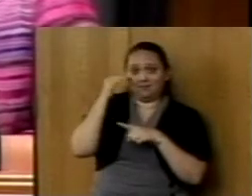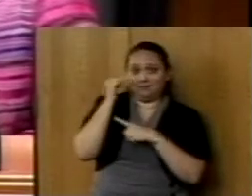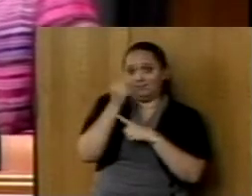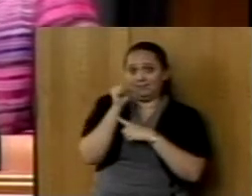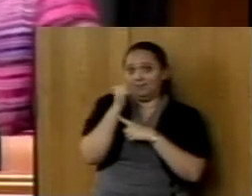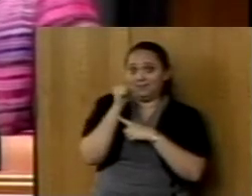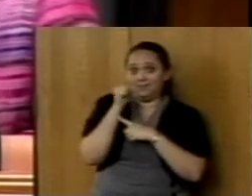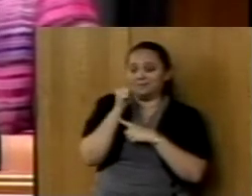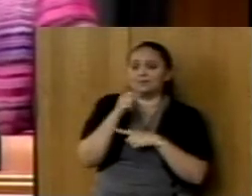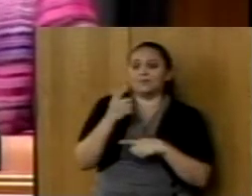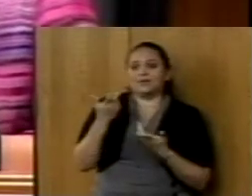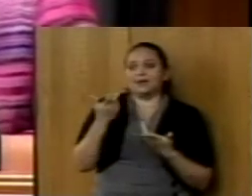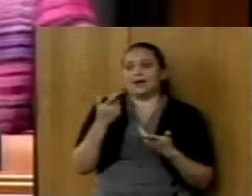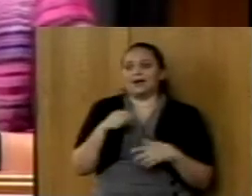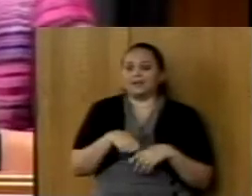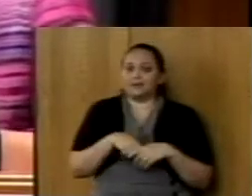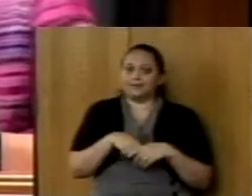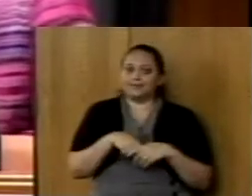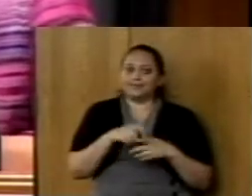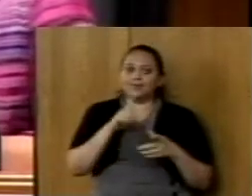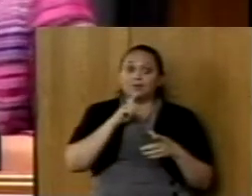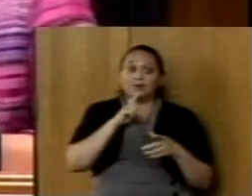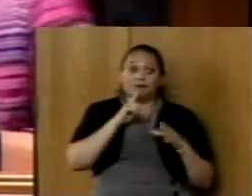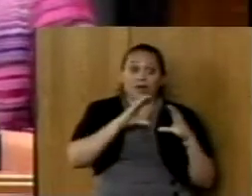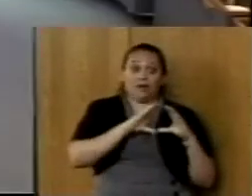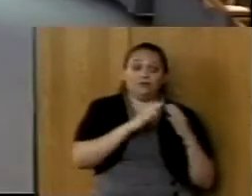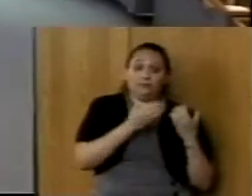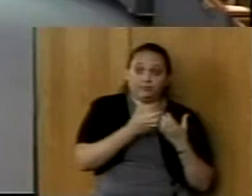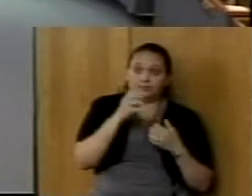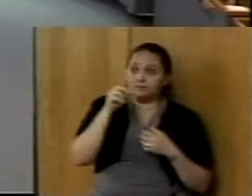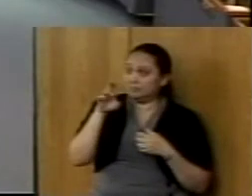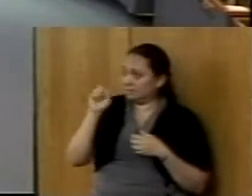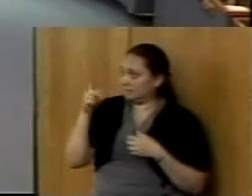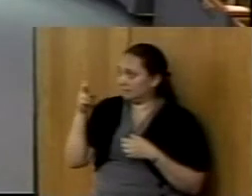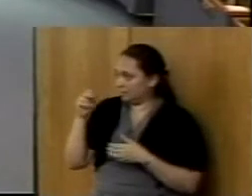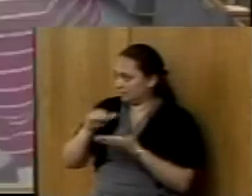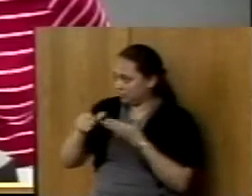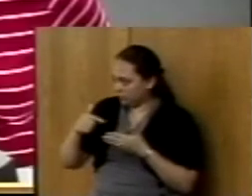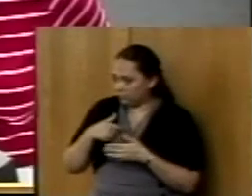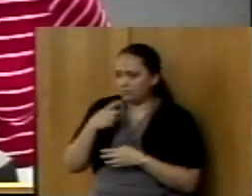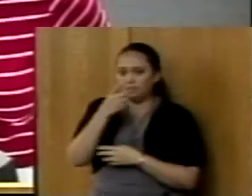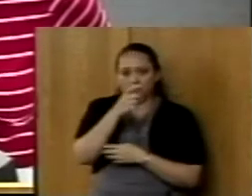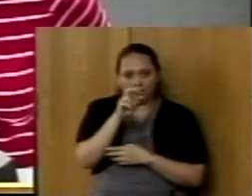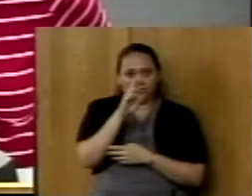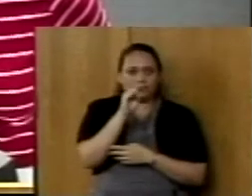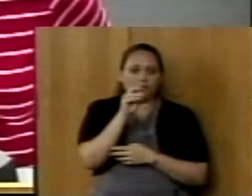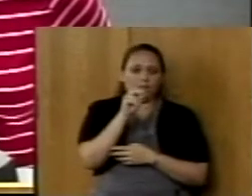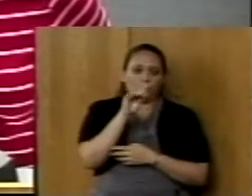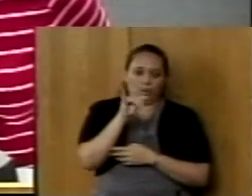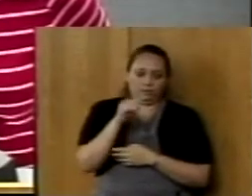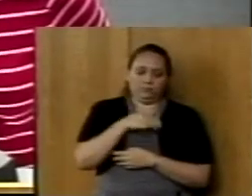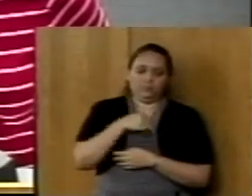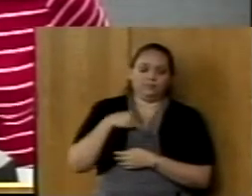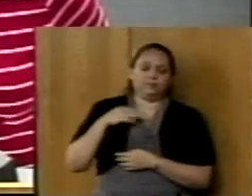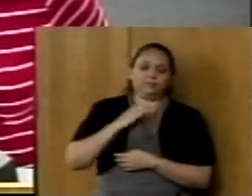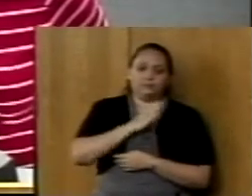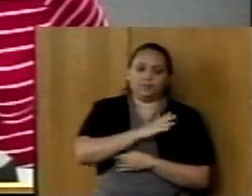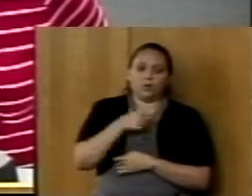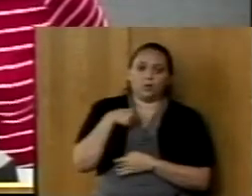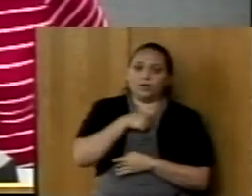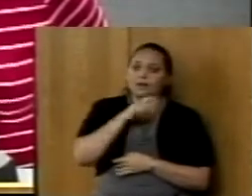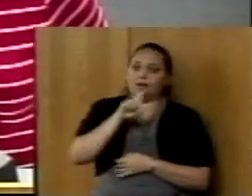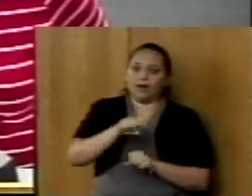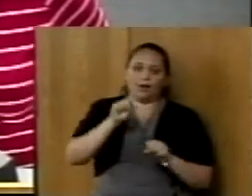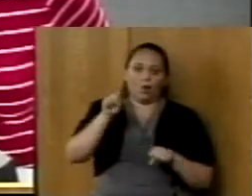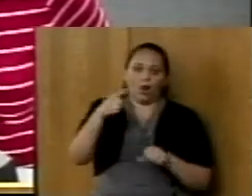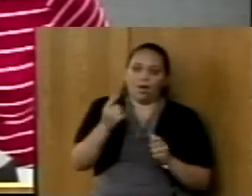no. As far as the classes, Ms. Peña, excuse me, Dr. Montoya and members of the board, we can only